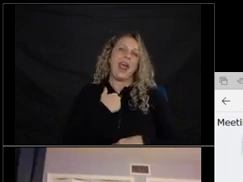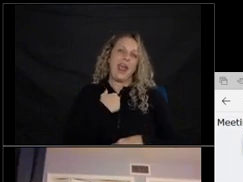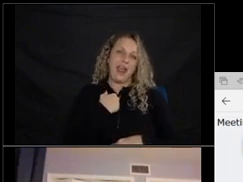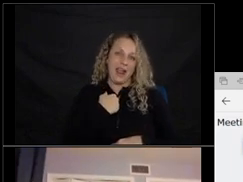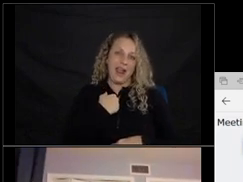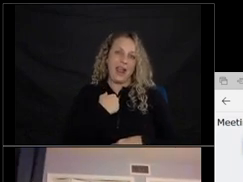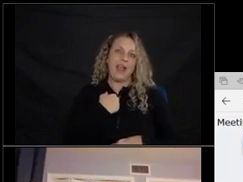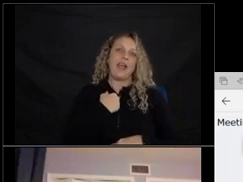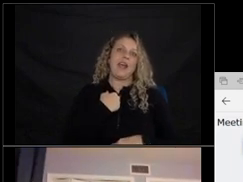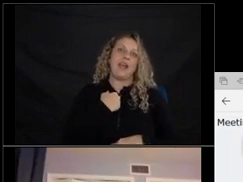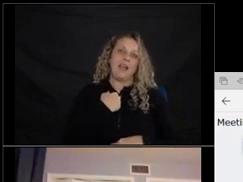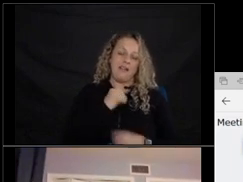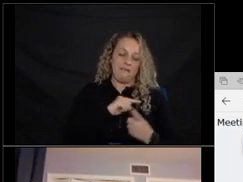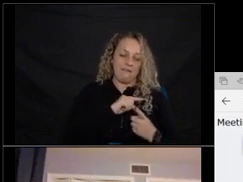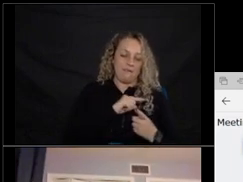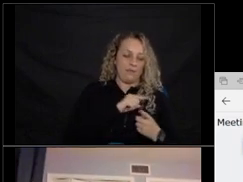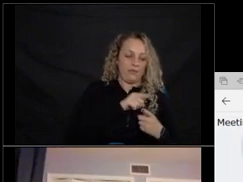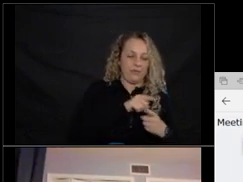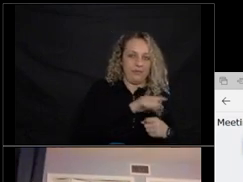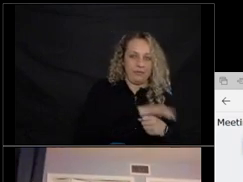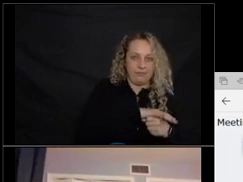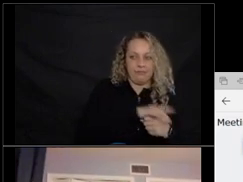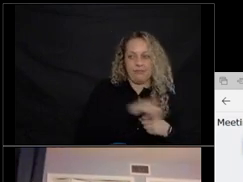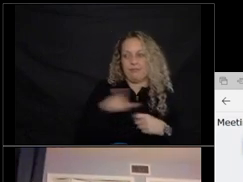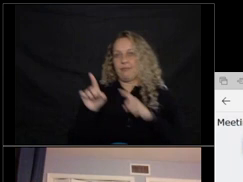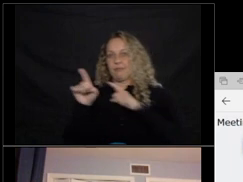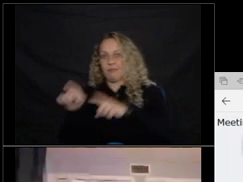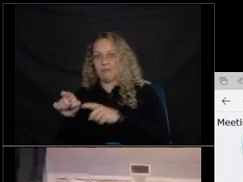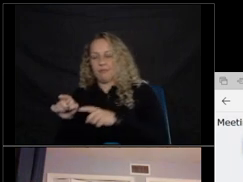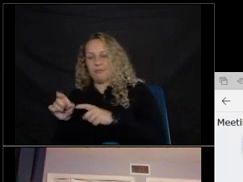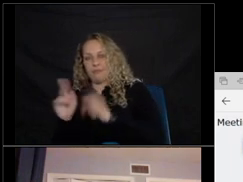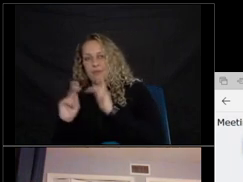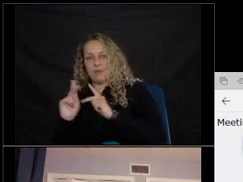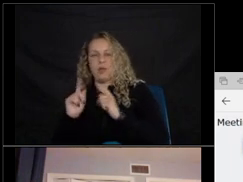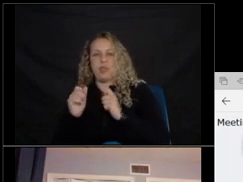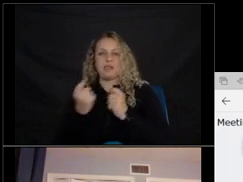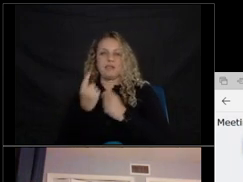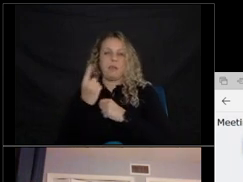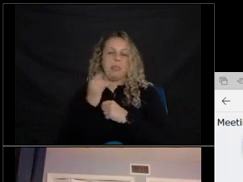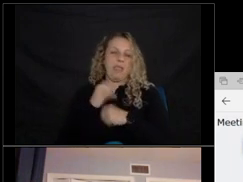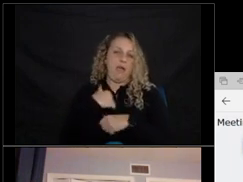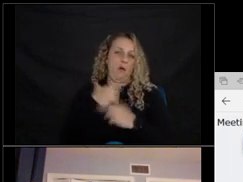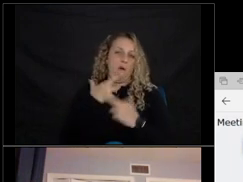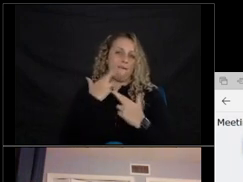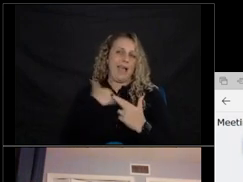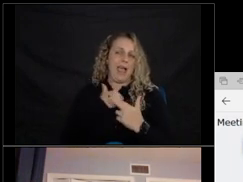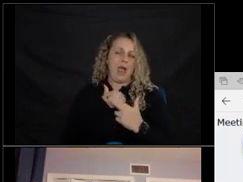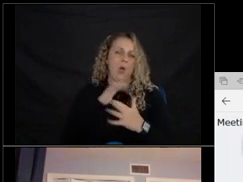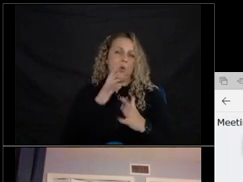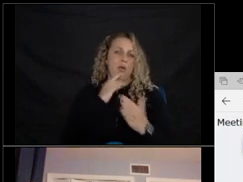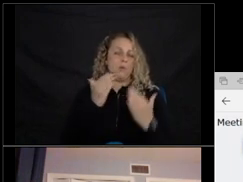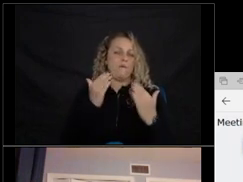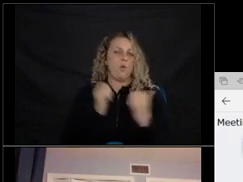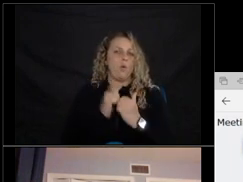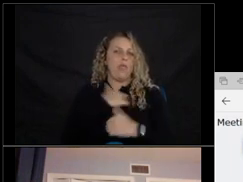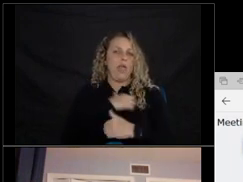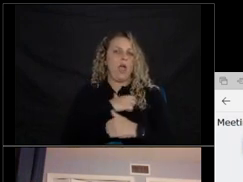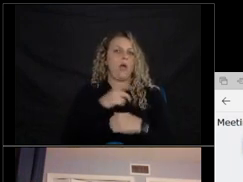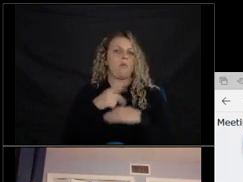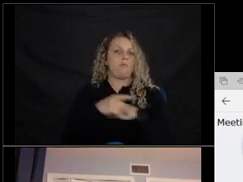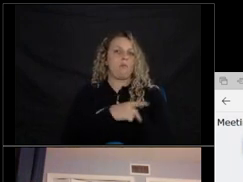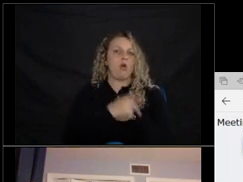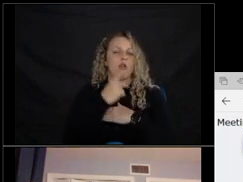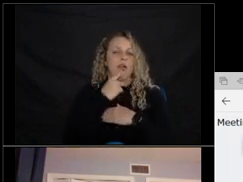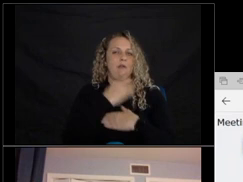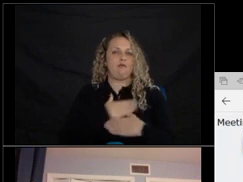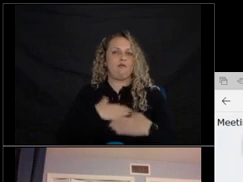then the amount of people that go. And so that's something that hopefully we can move forward with our Parks and Recs